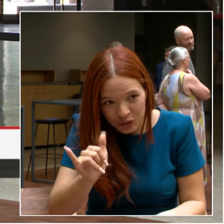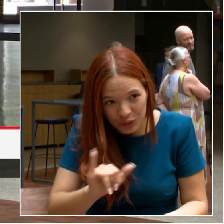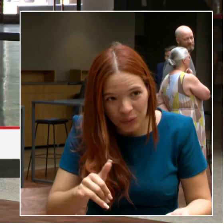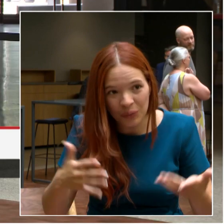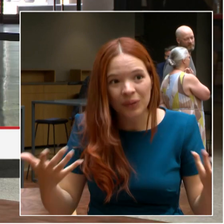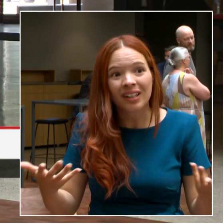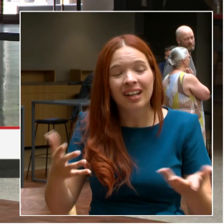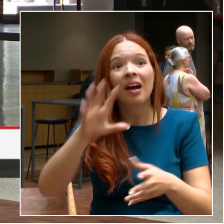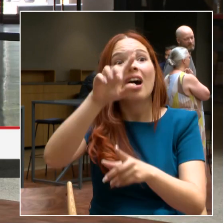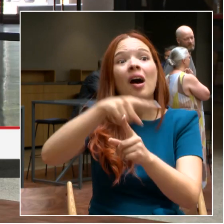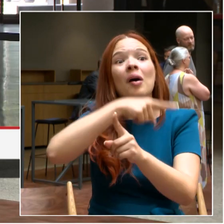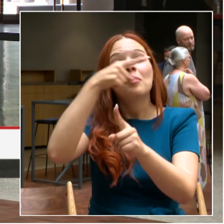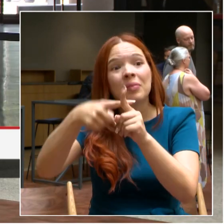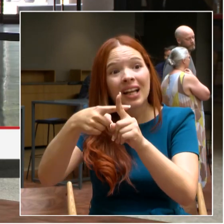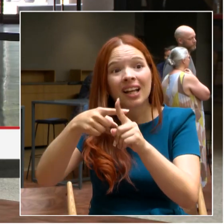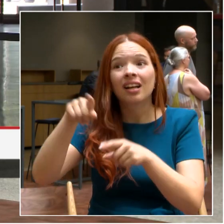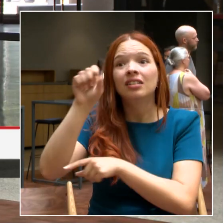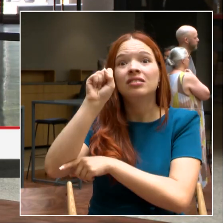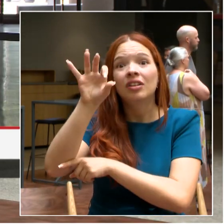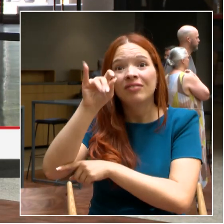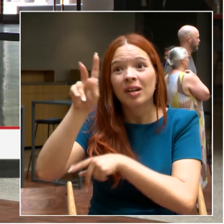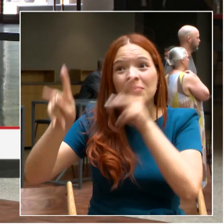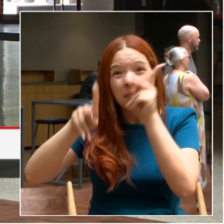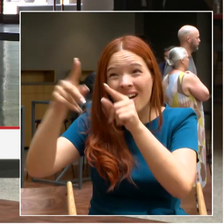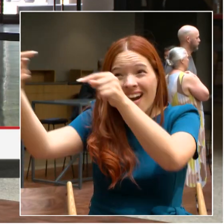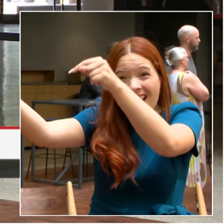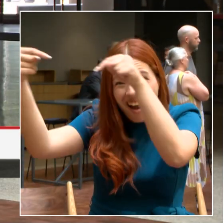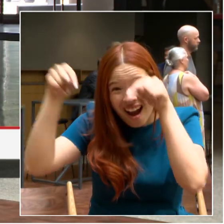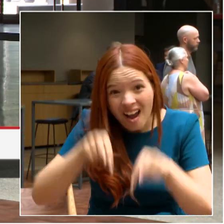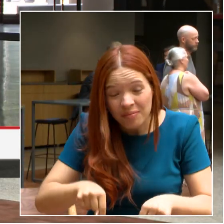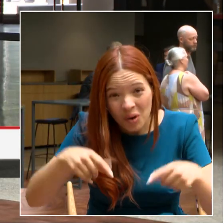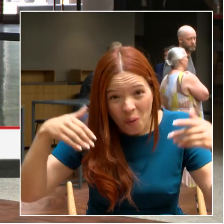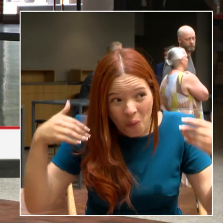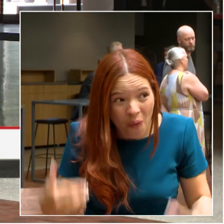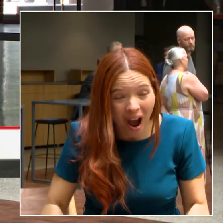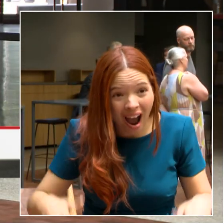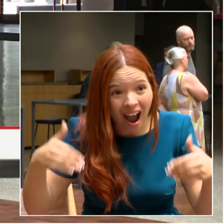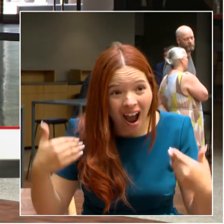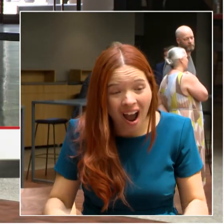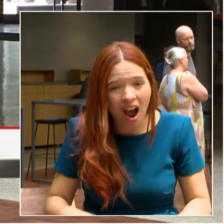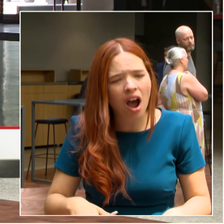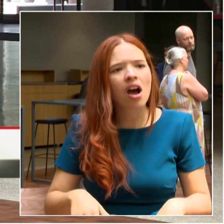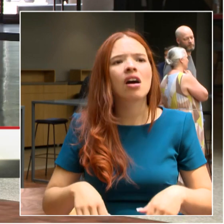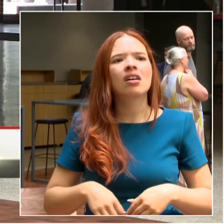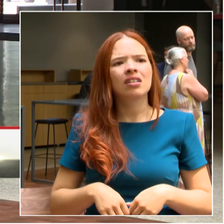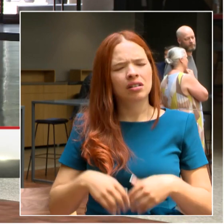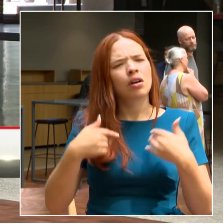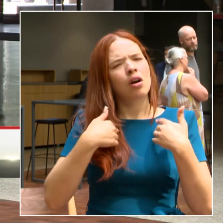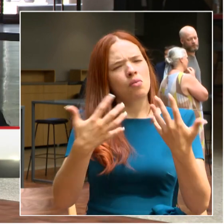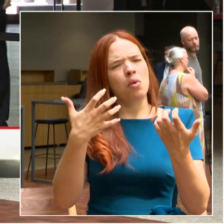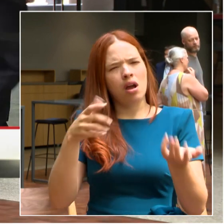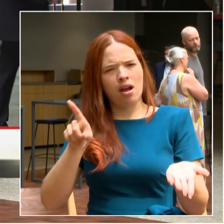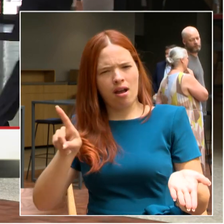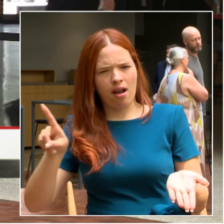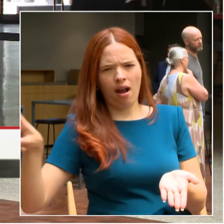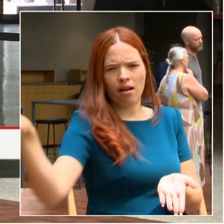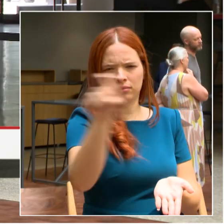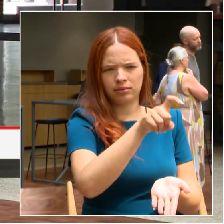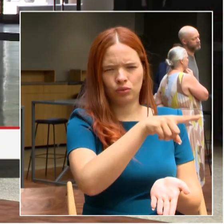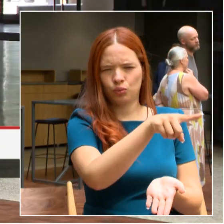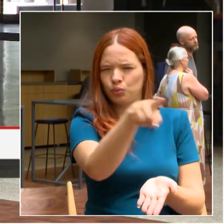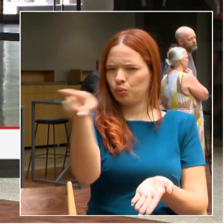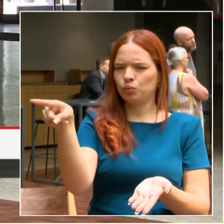a couple of our folks from out of town to share their perspectives. So let me start with you, Prima, from Philly. Share